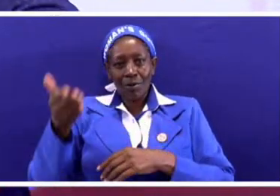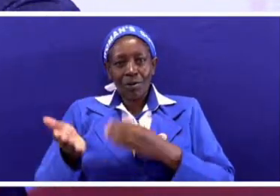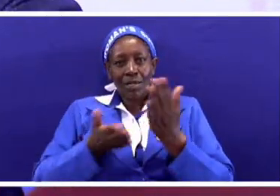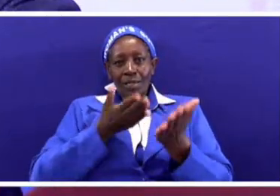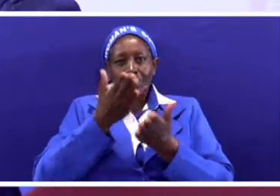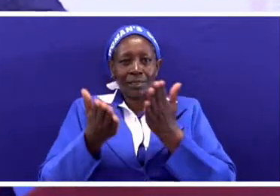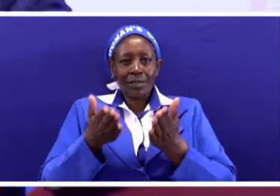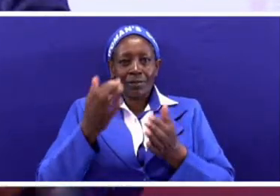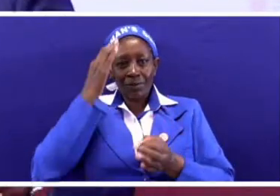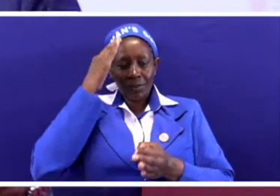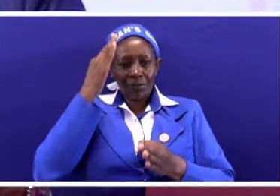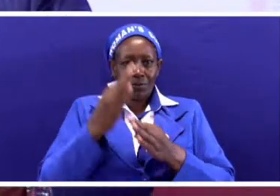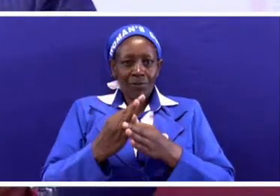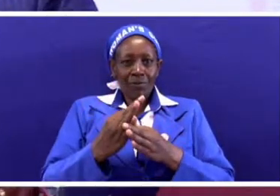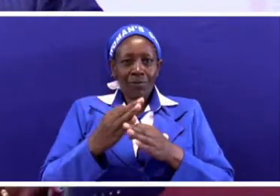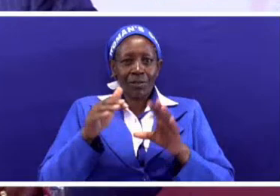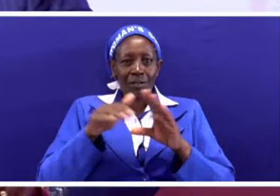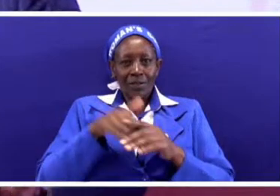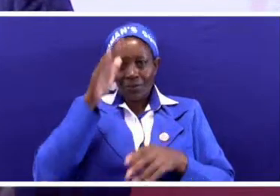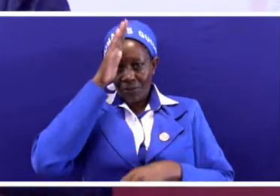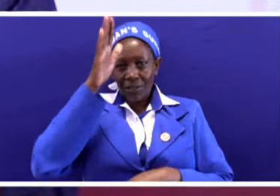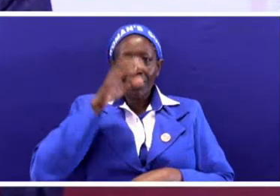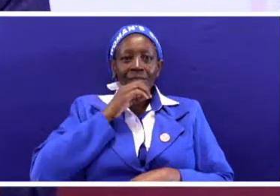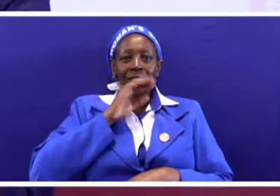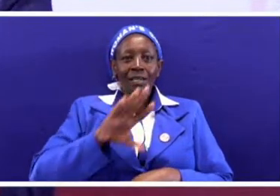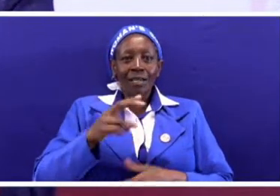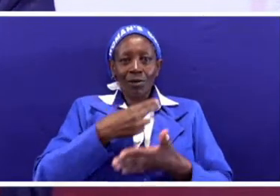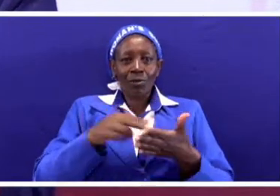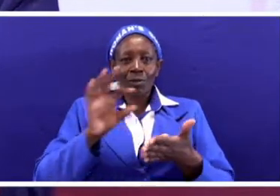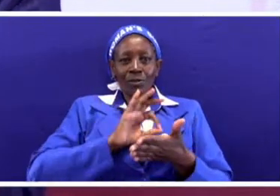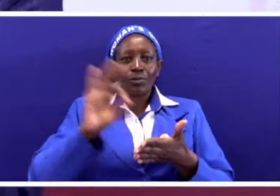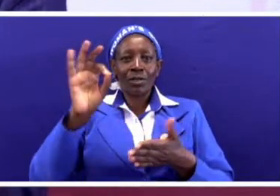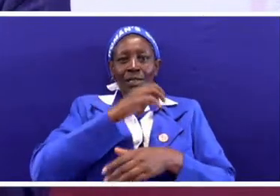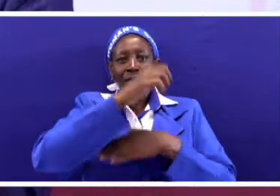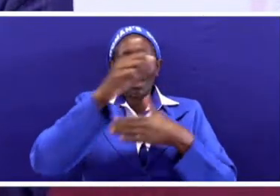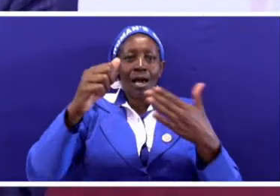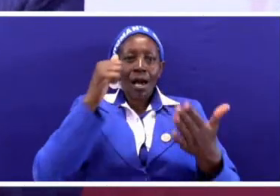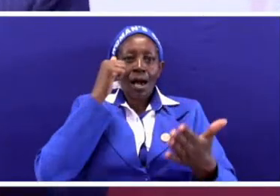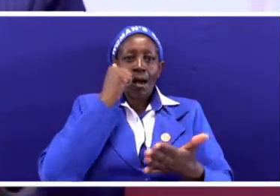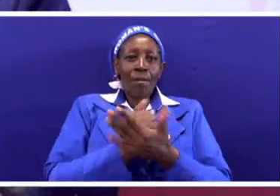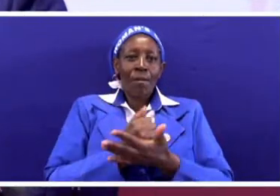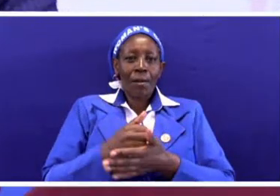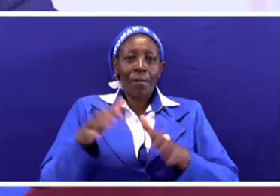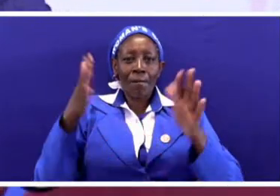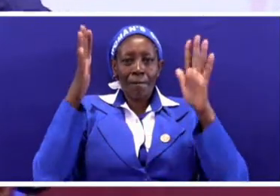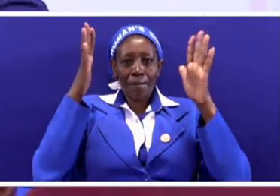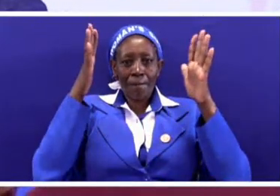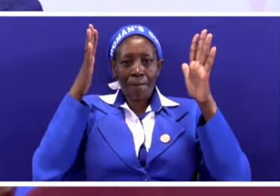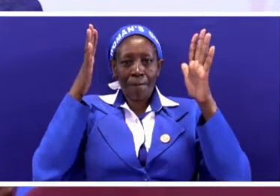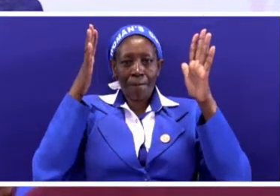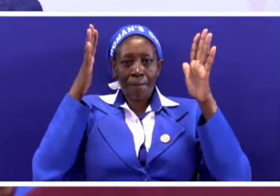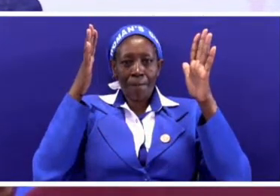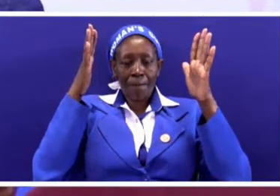and sincerity in the name of God, the Father, the Son, and the Holy Spirit. Let us pray.